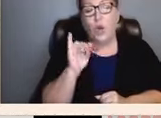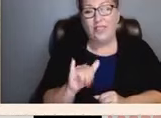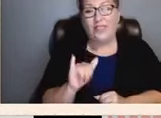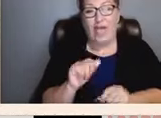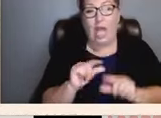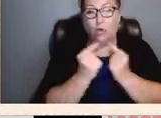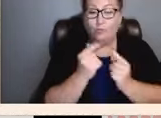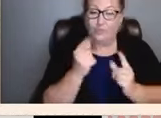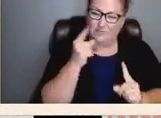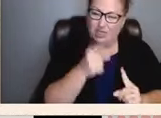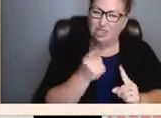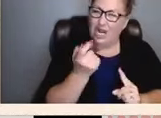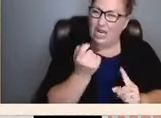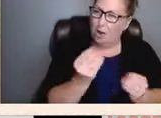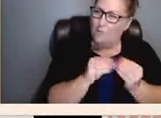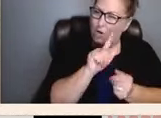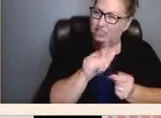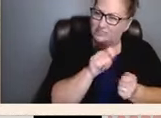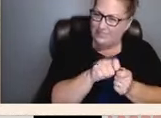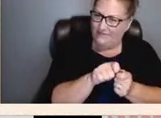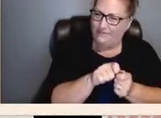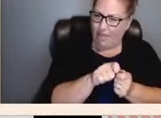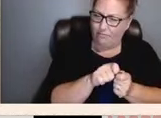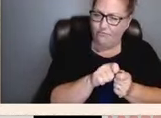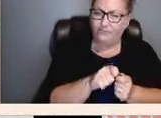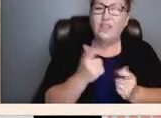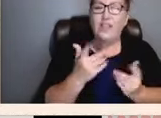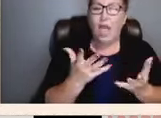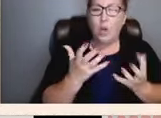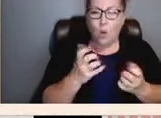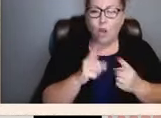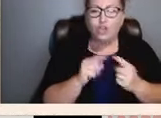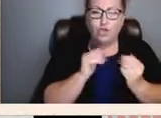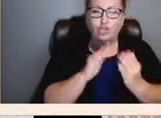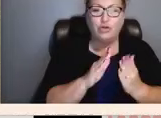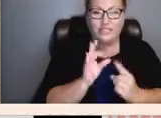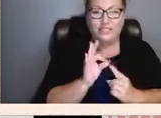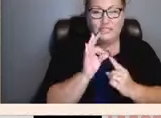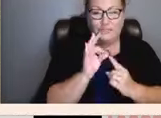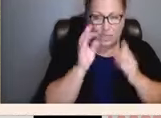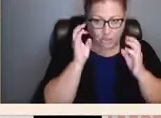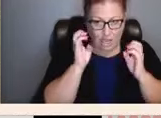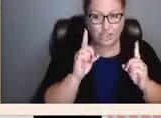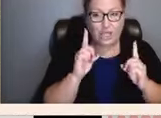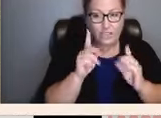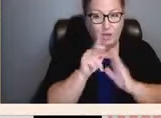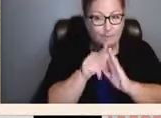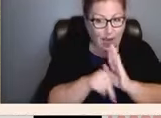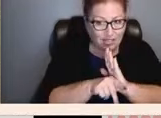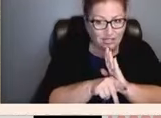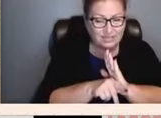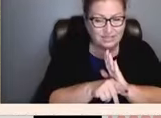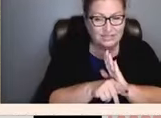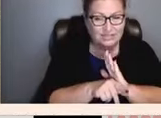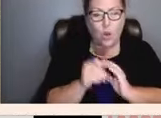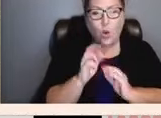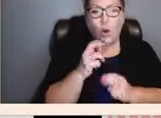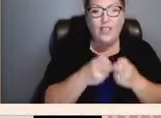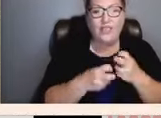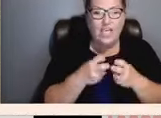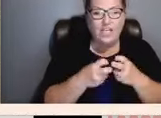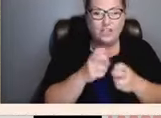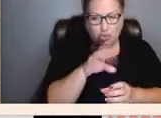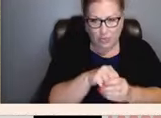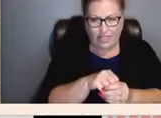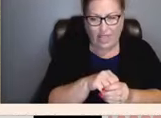more specific. They want to address the special education policies or the issues with them within